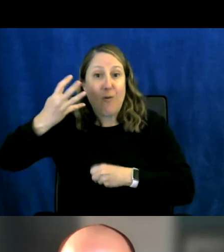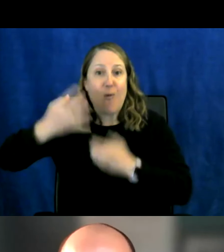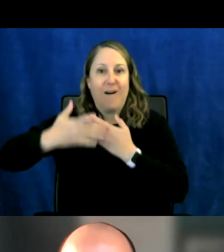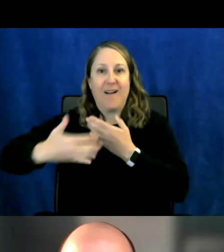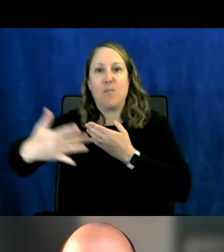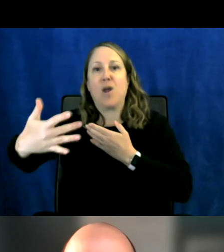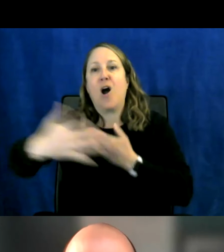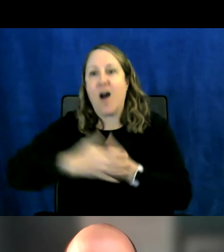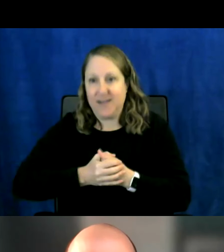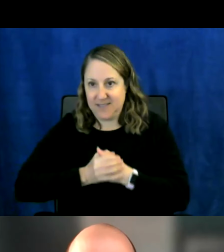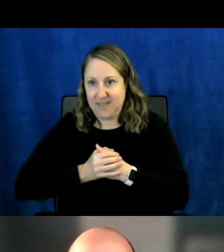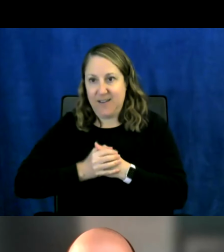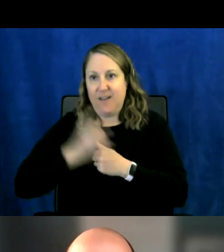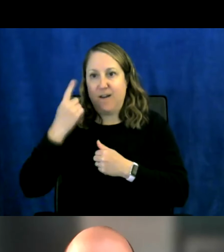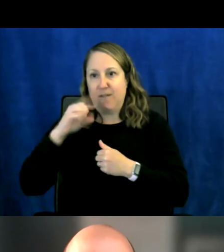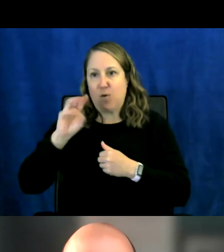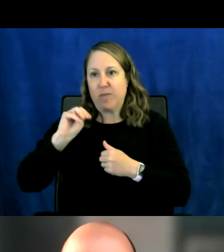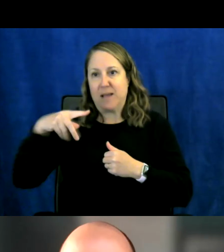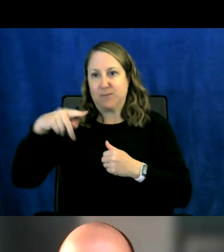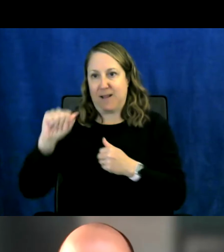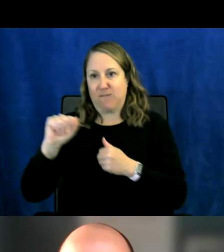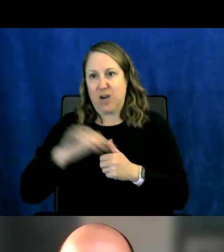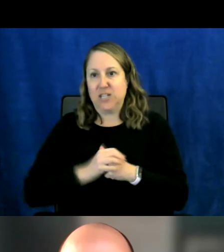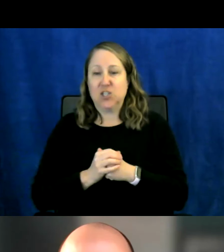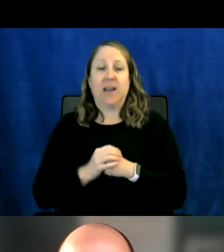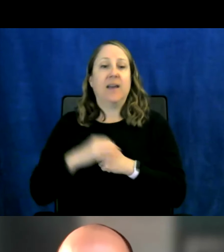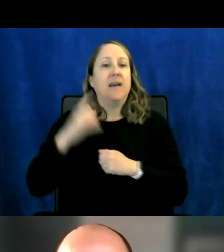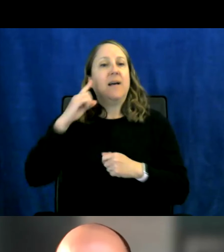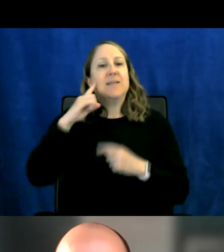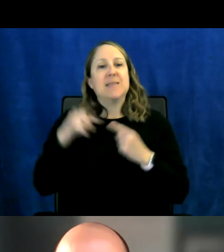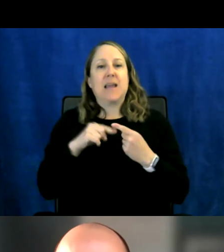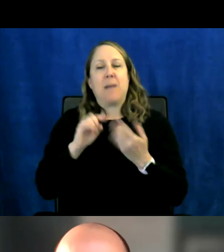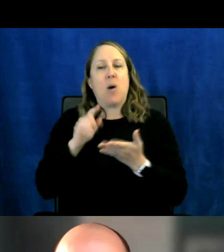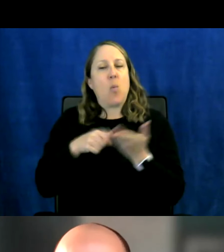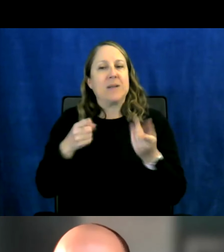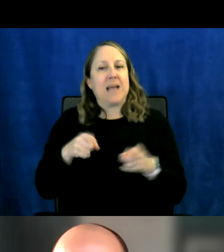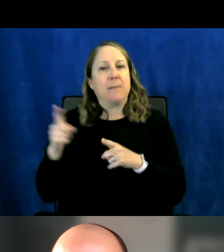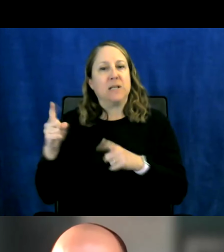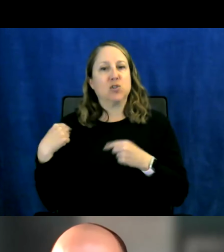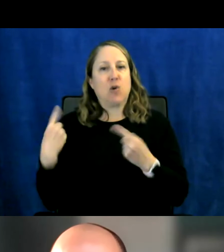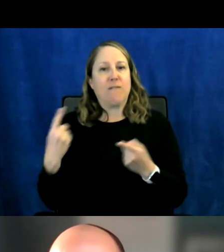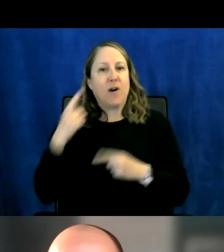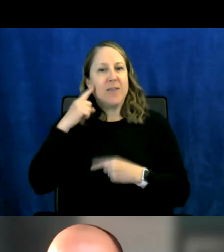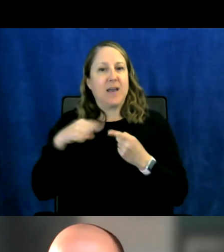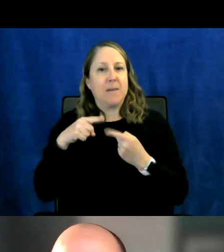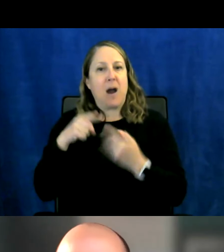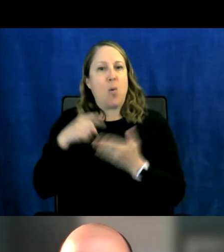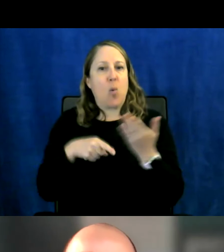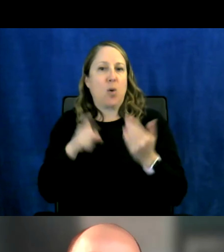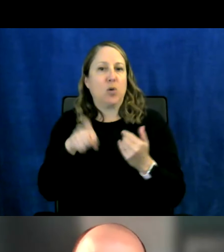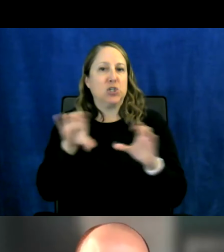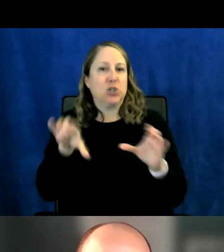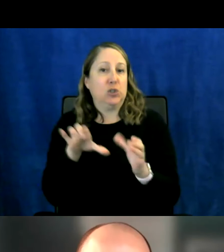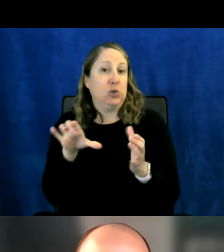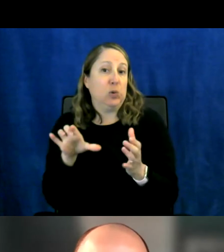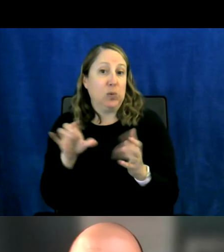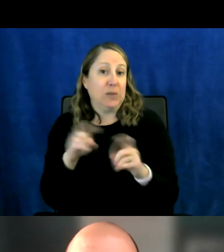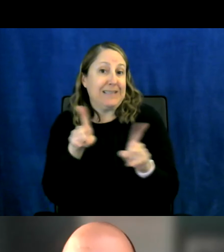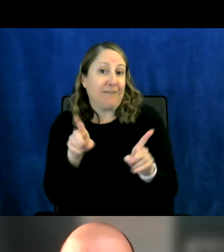for aging. So sort of taking a moment to reflect on what's gotten done so far and then think about what should be done different or should be